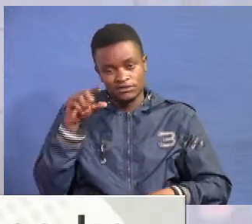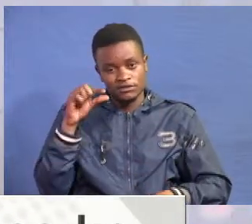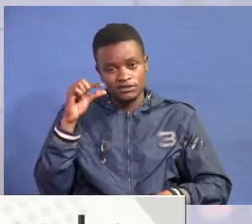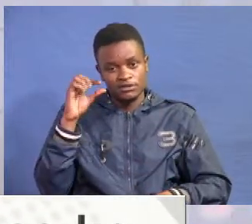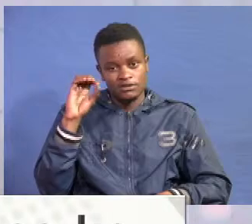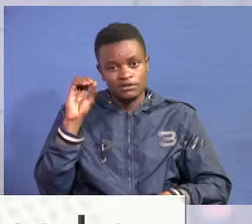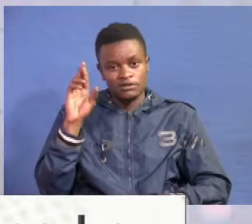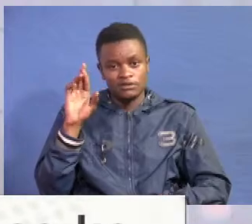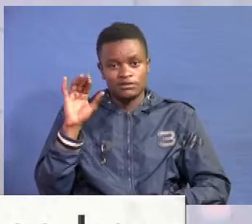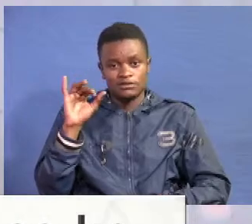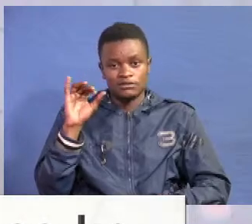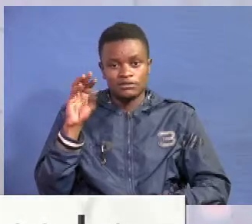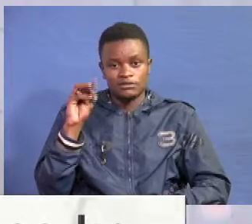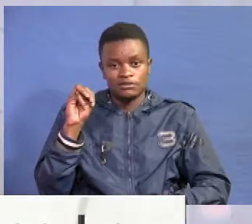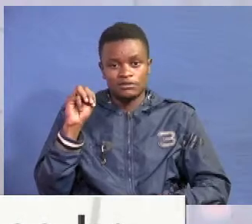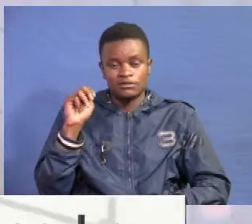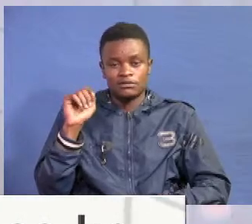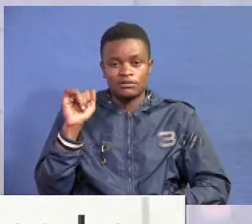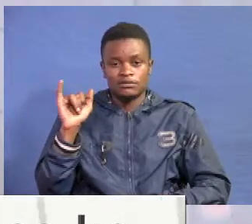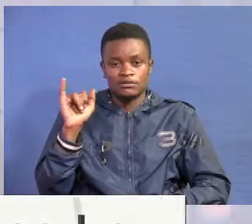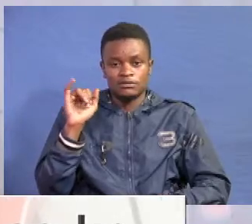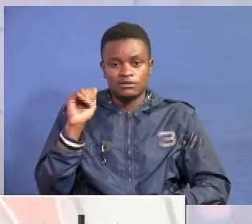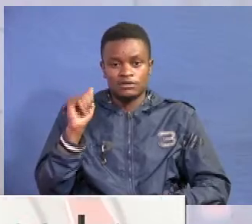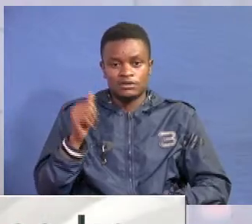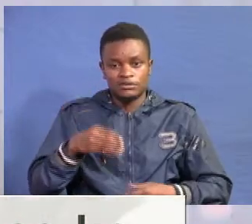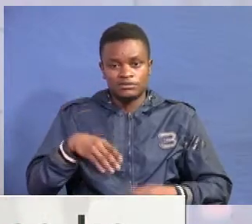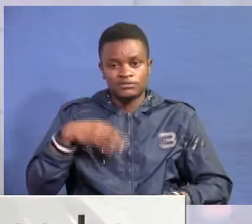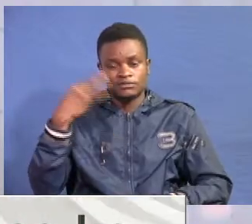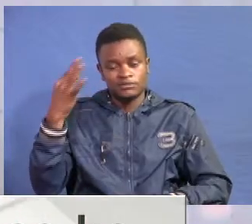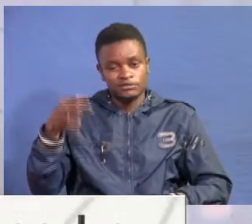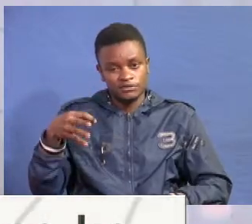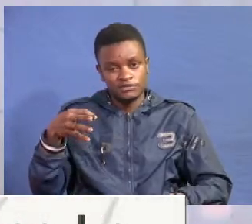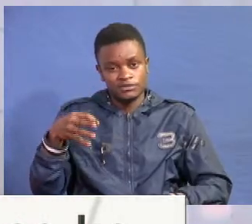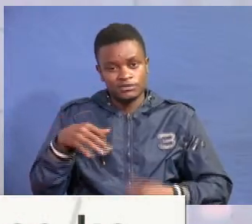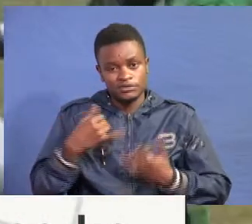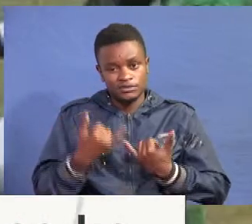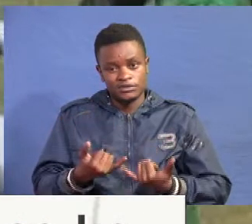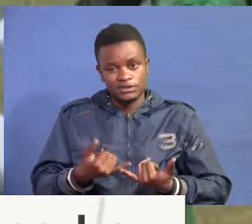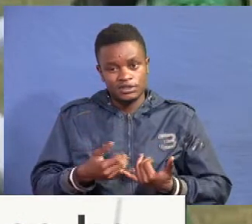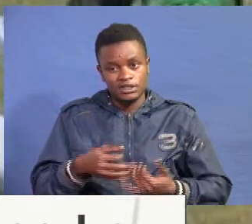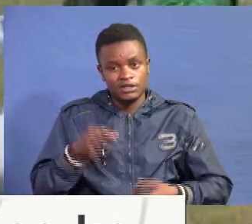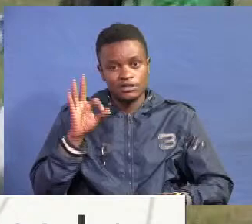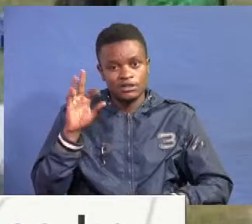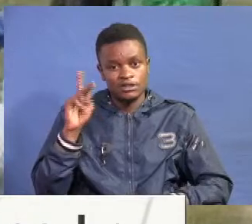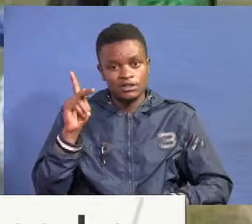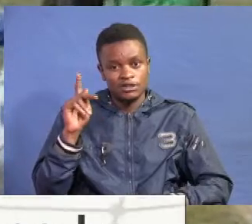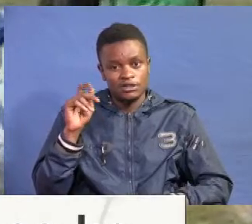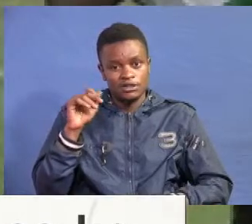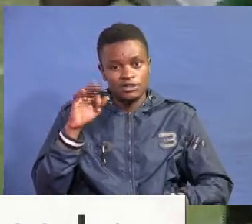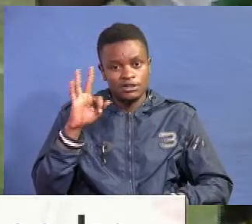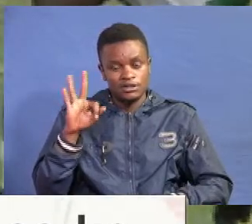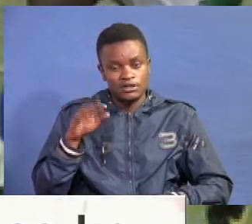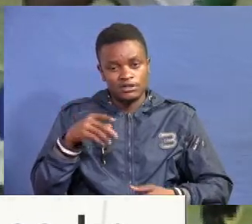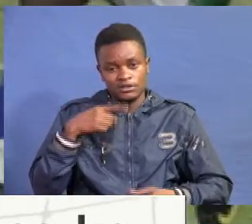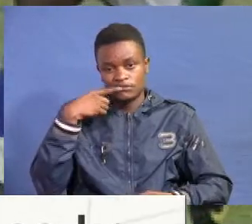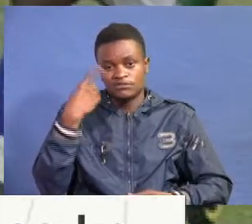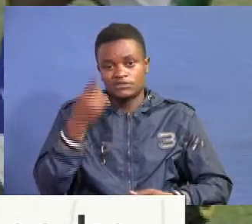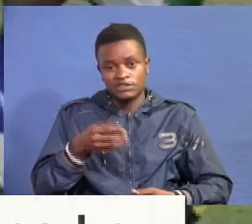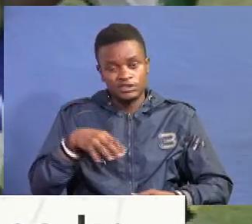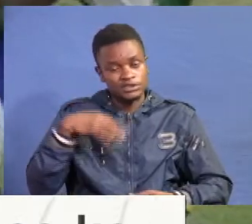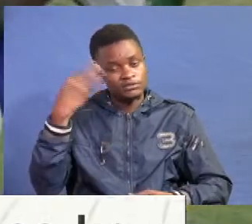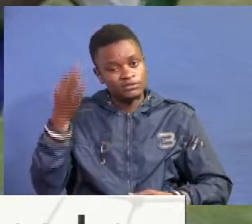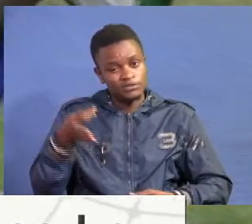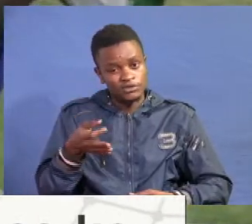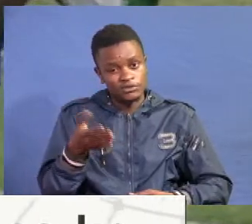Leopards that was scheduled for Sunday has been postponed. FKF issued a statement confirming the postponement of the 97th